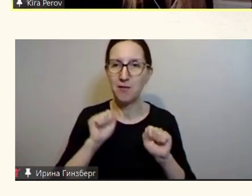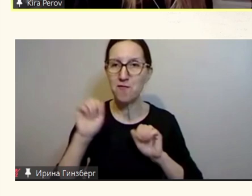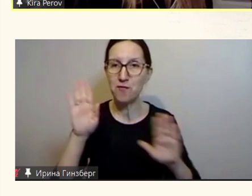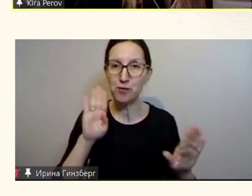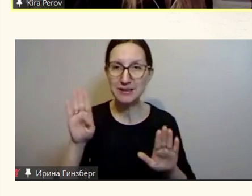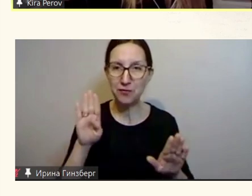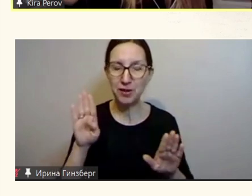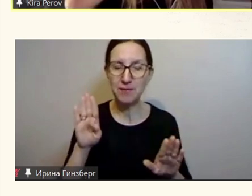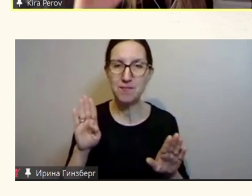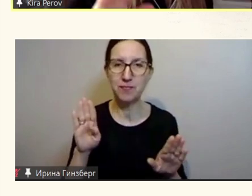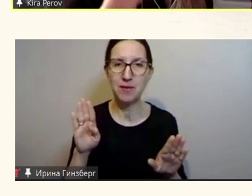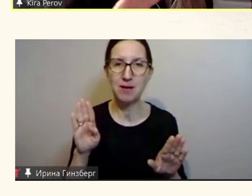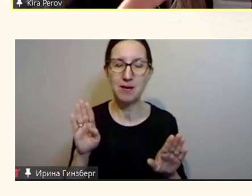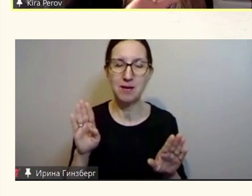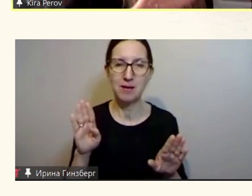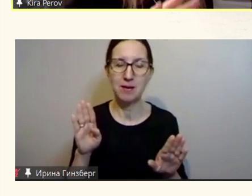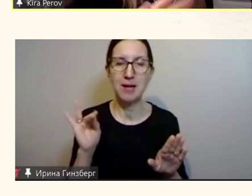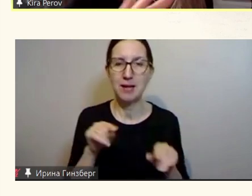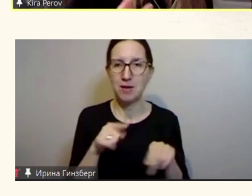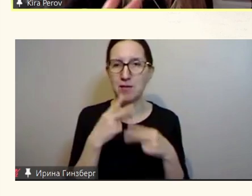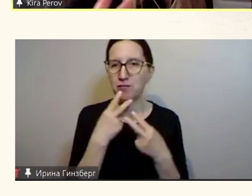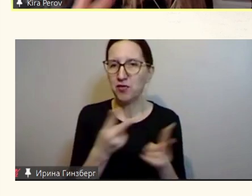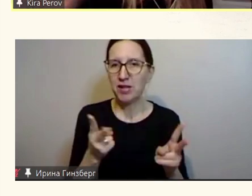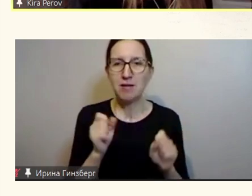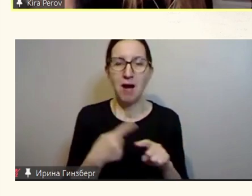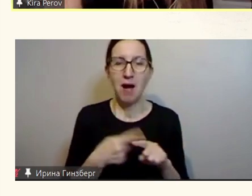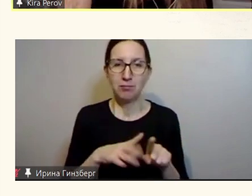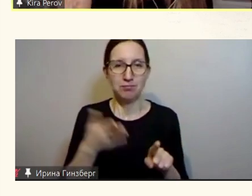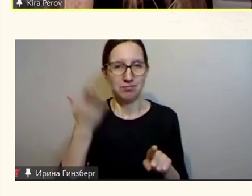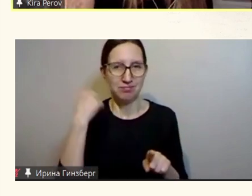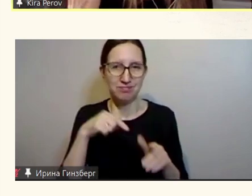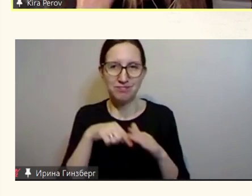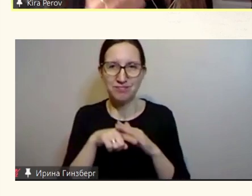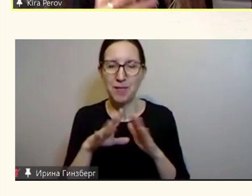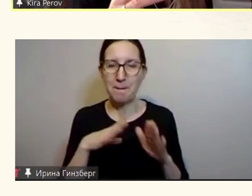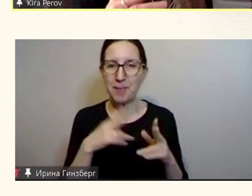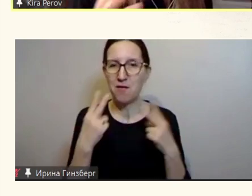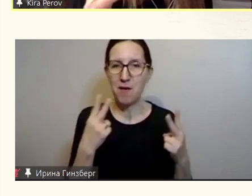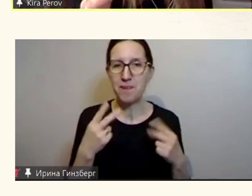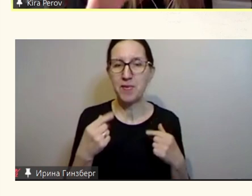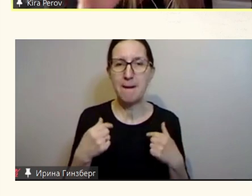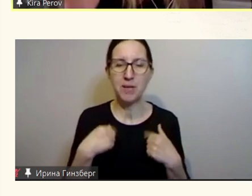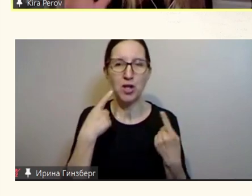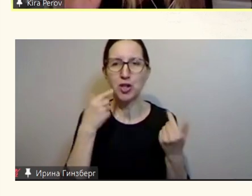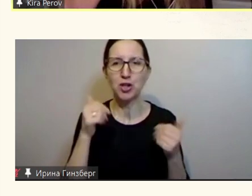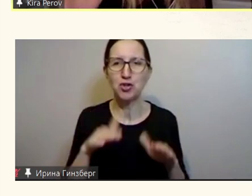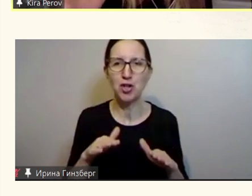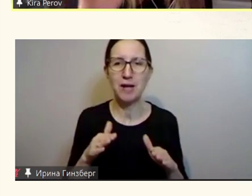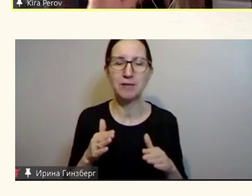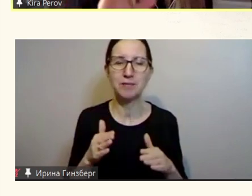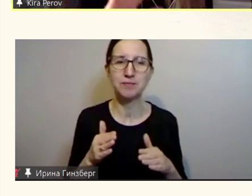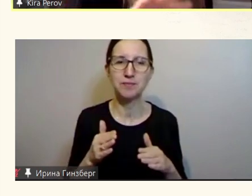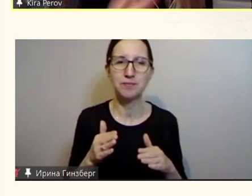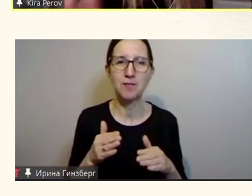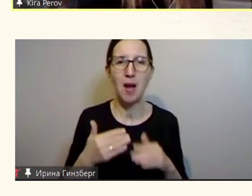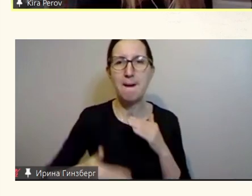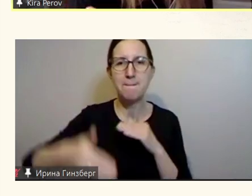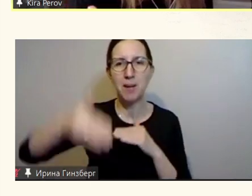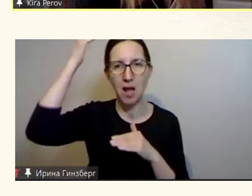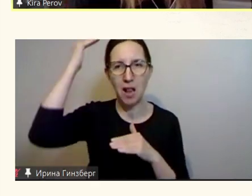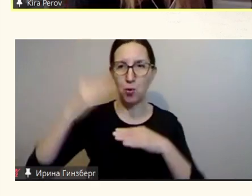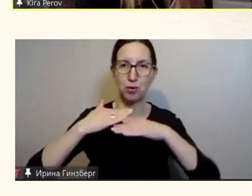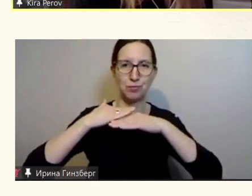it's so beautiful. And so these pieces that emit light are able to handle the ambient light